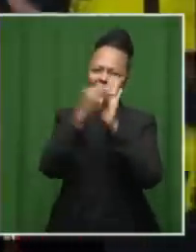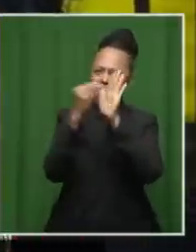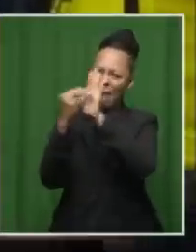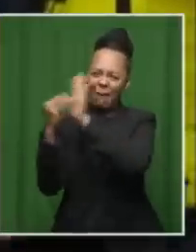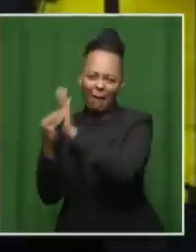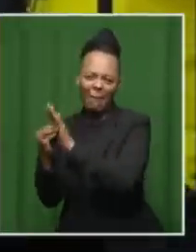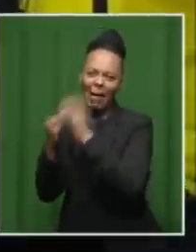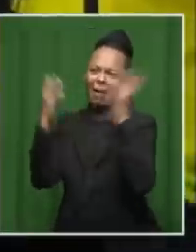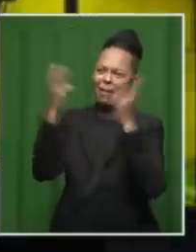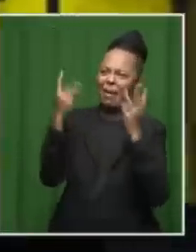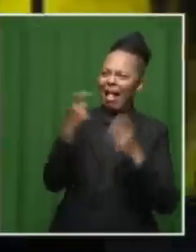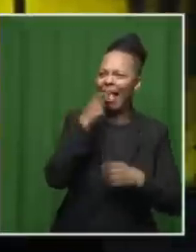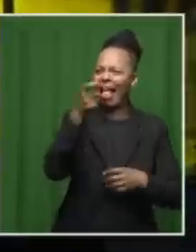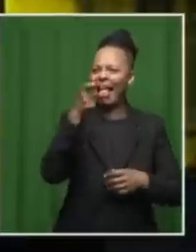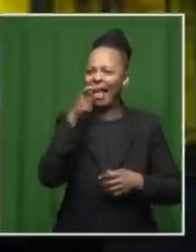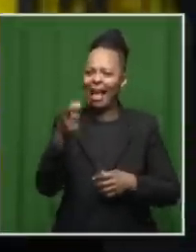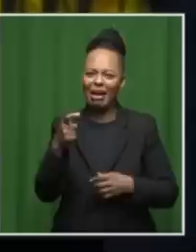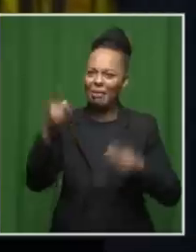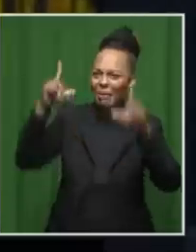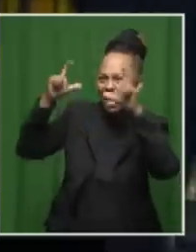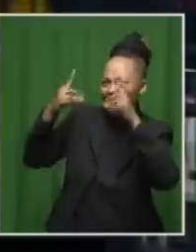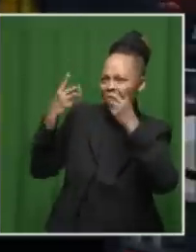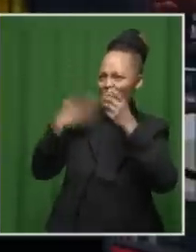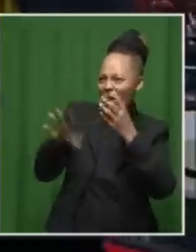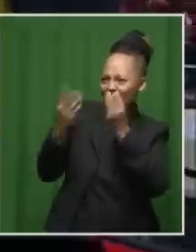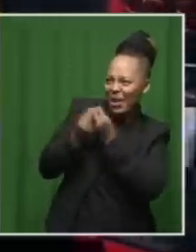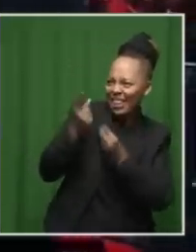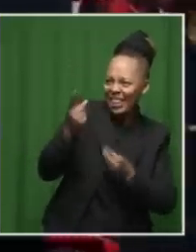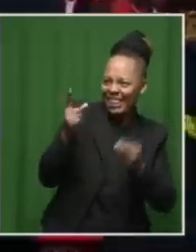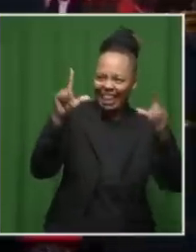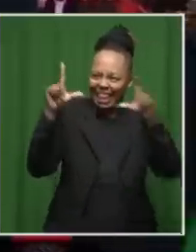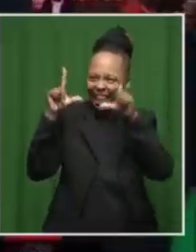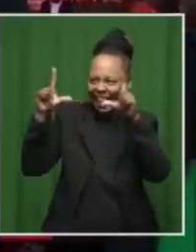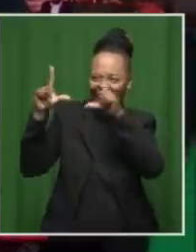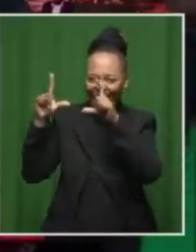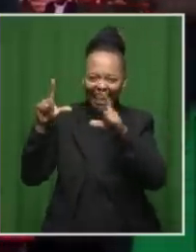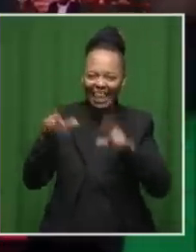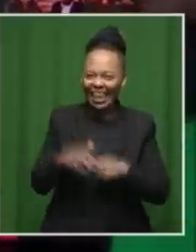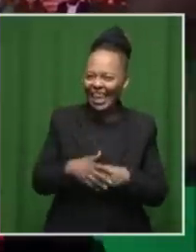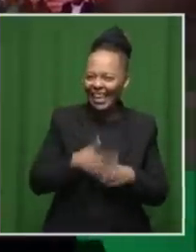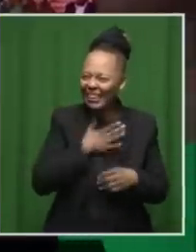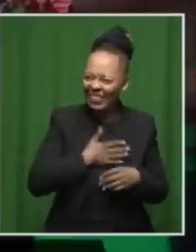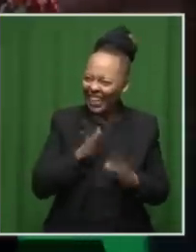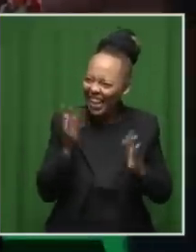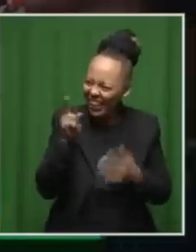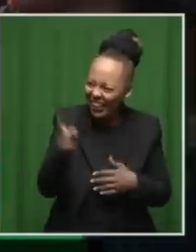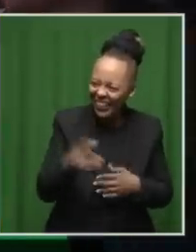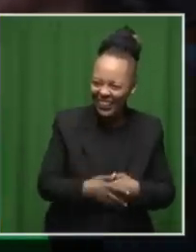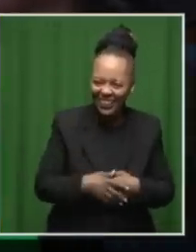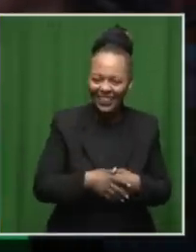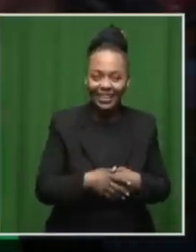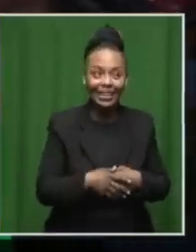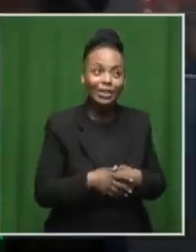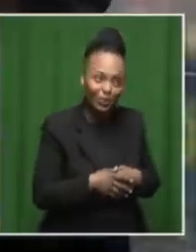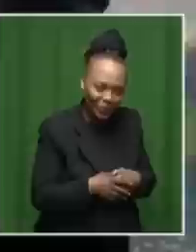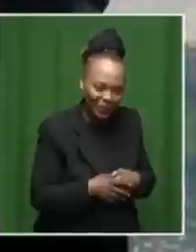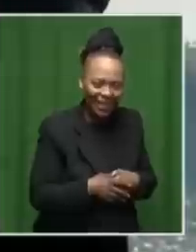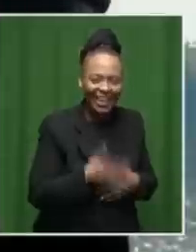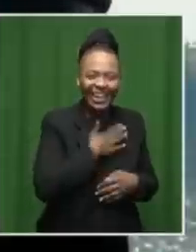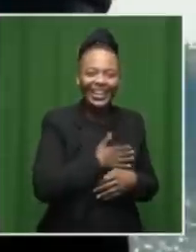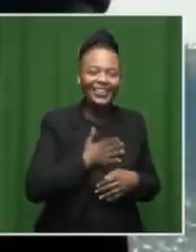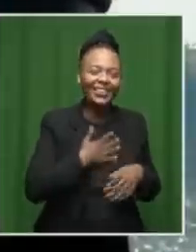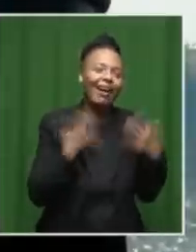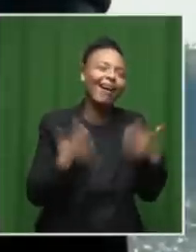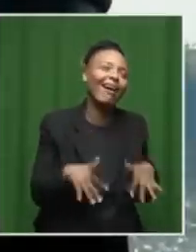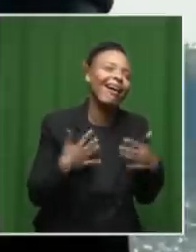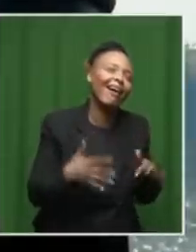scrambling, you know, wanting your autograph, just wanting to take a picture. How does that feel? Honestly, very overwhelming.